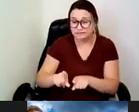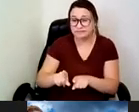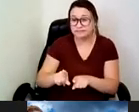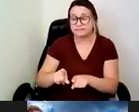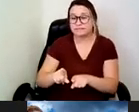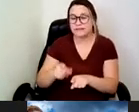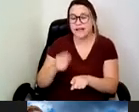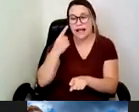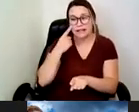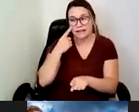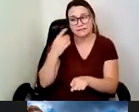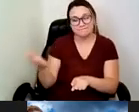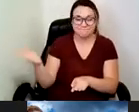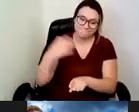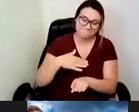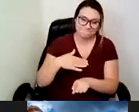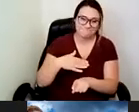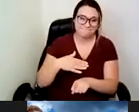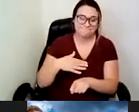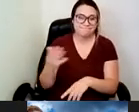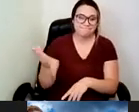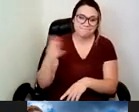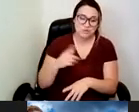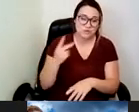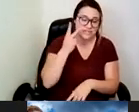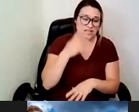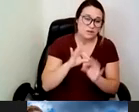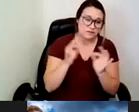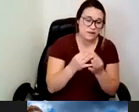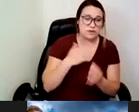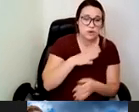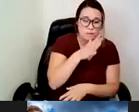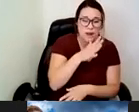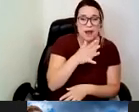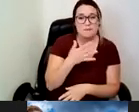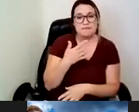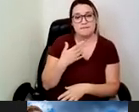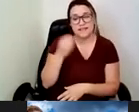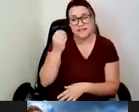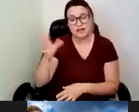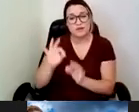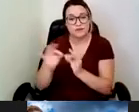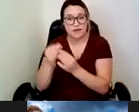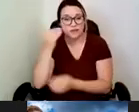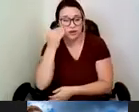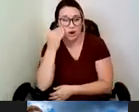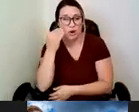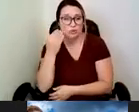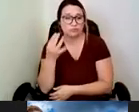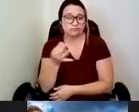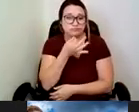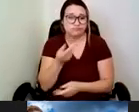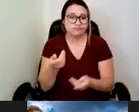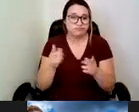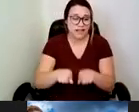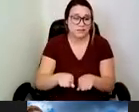should come in. I think you should be with your mother. You should tell your families this next 24, 48 hours are important. Or do you want to move completely